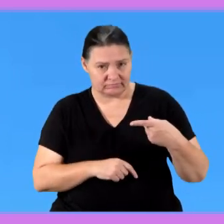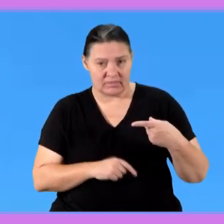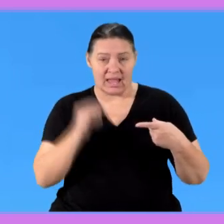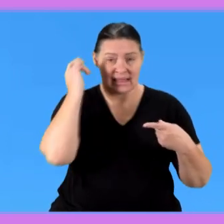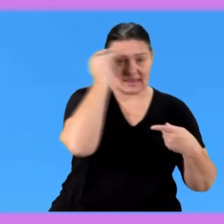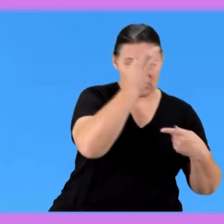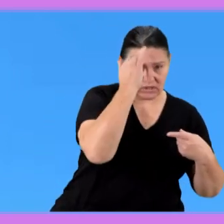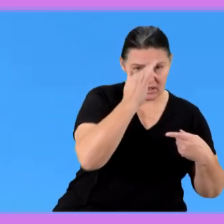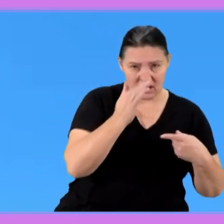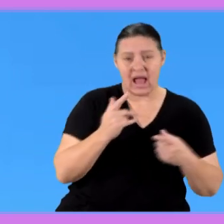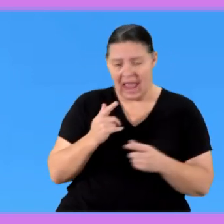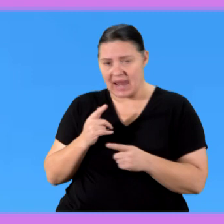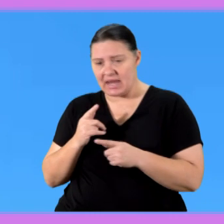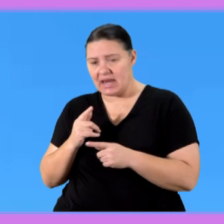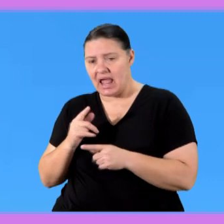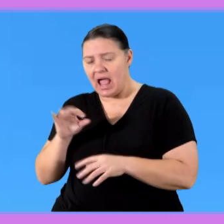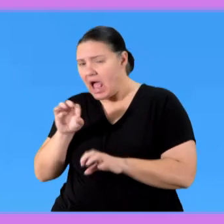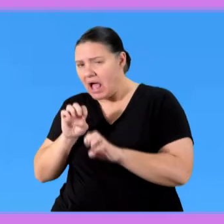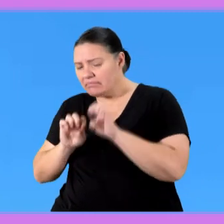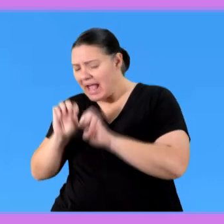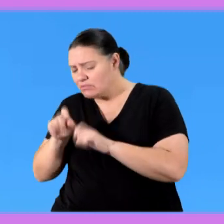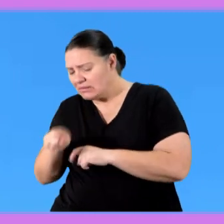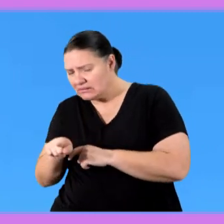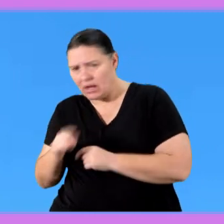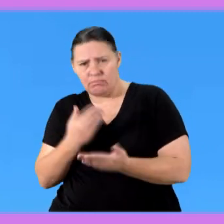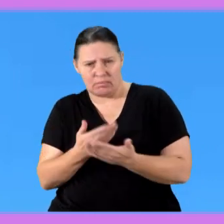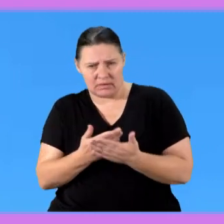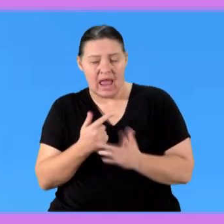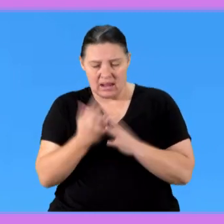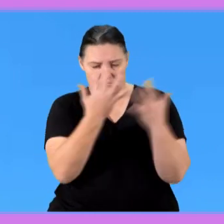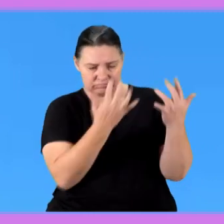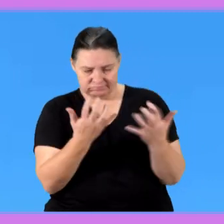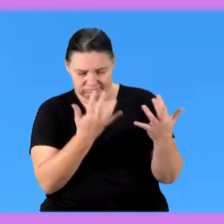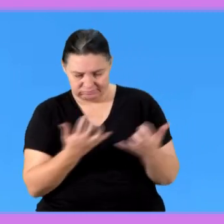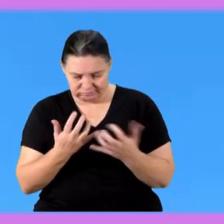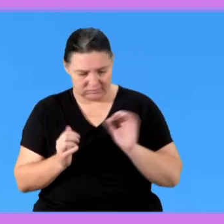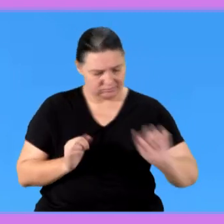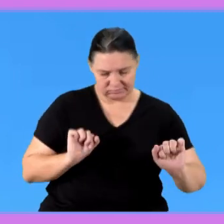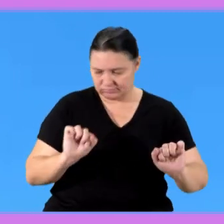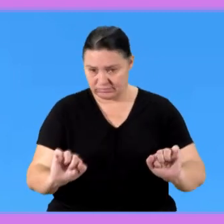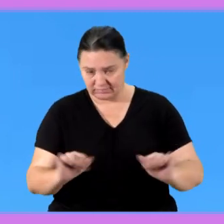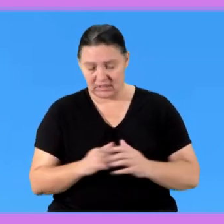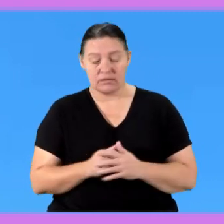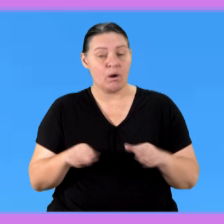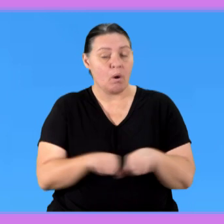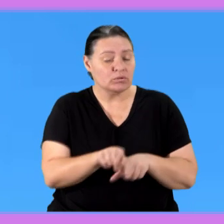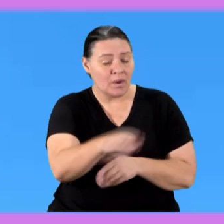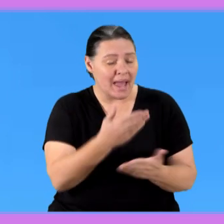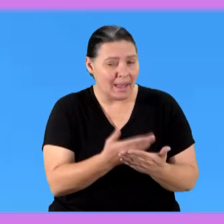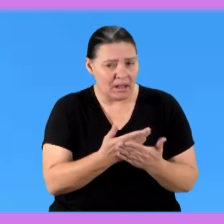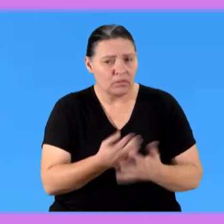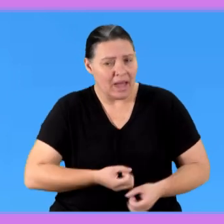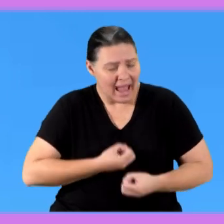to distinguish between theoretical and experimental probability and perform calculations related to